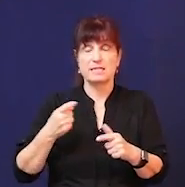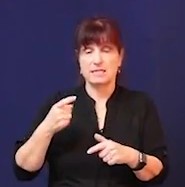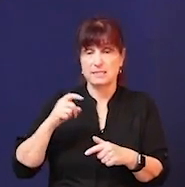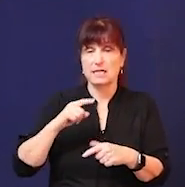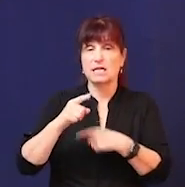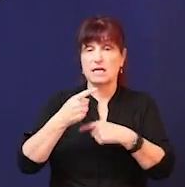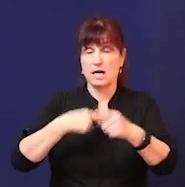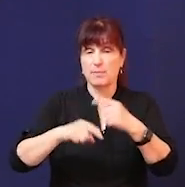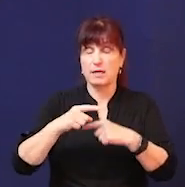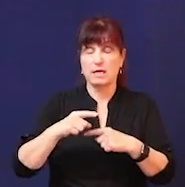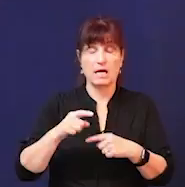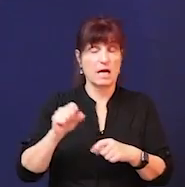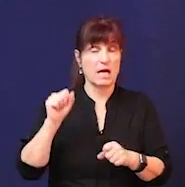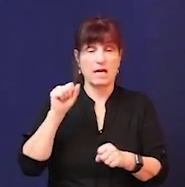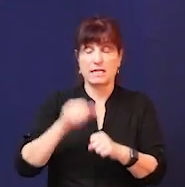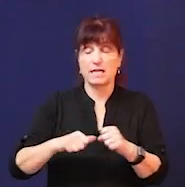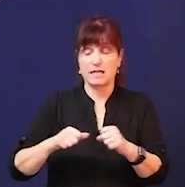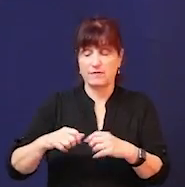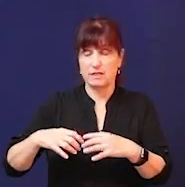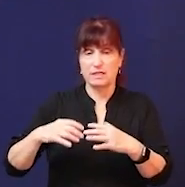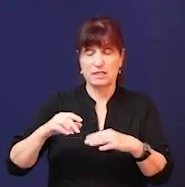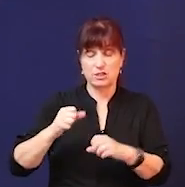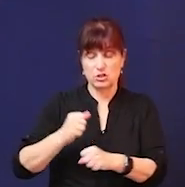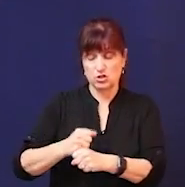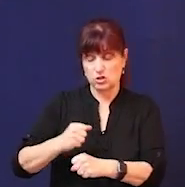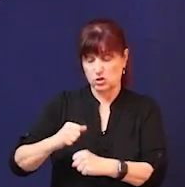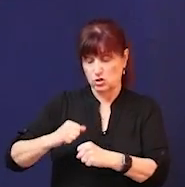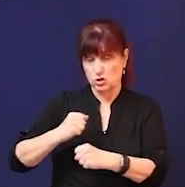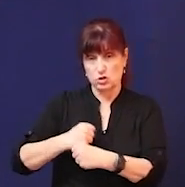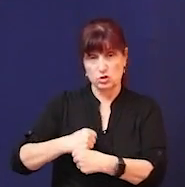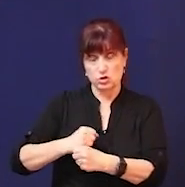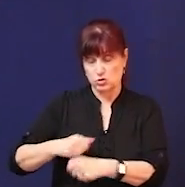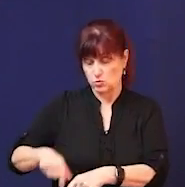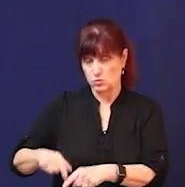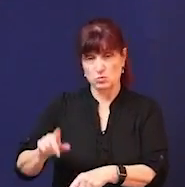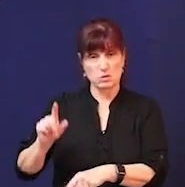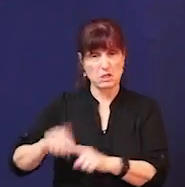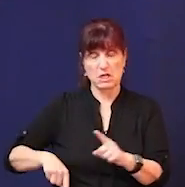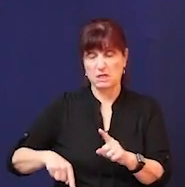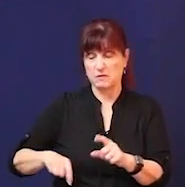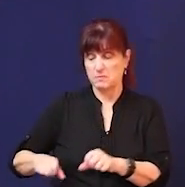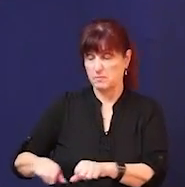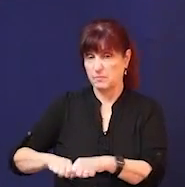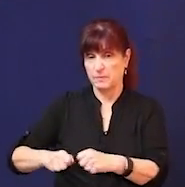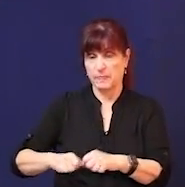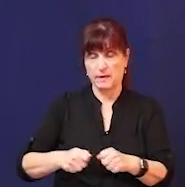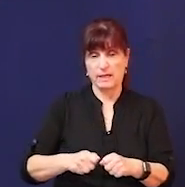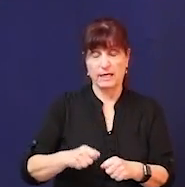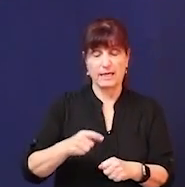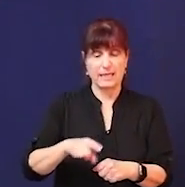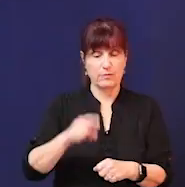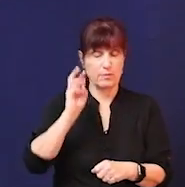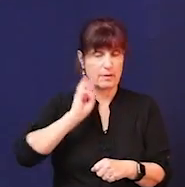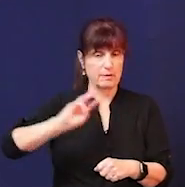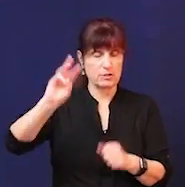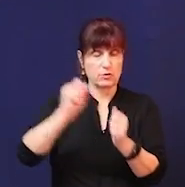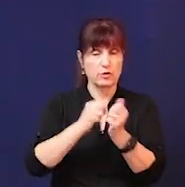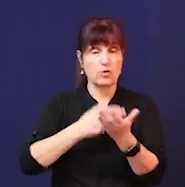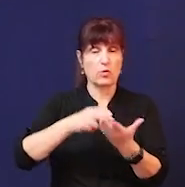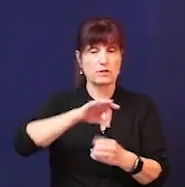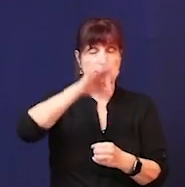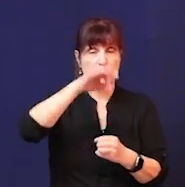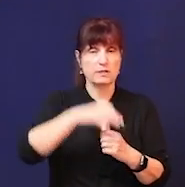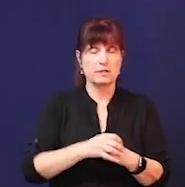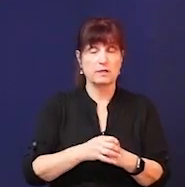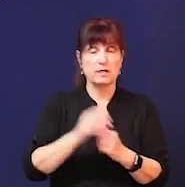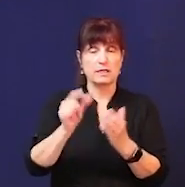and loosen the thongs of his sandal. I have baptized you with water. He will baptize you with the Holy Spirit.